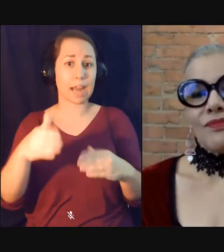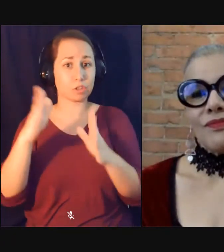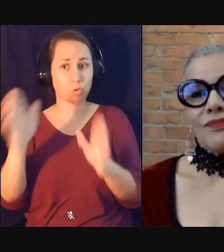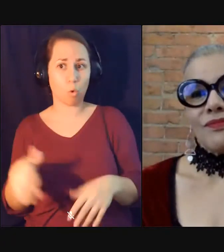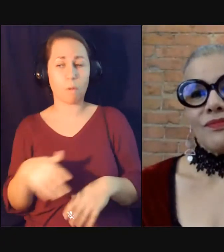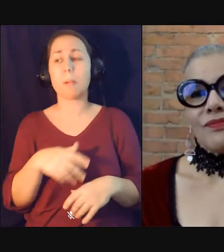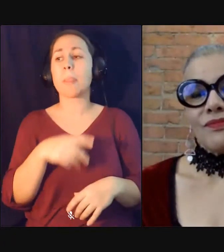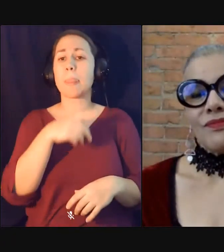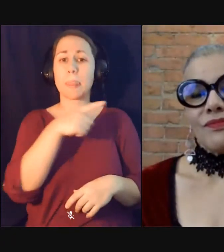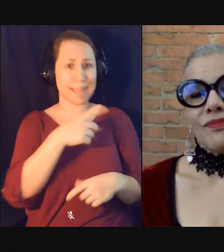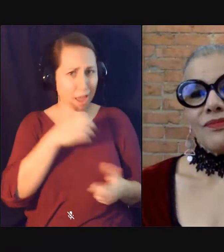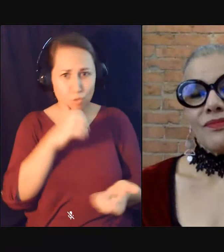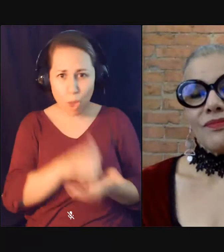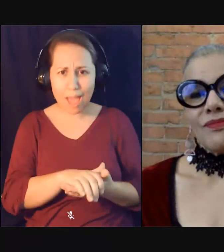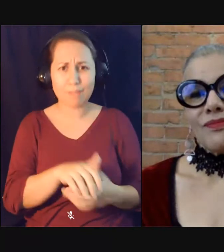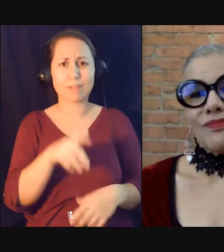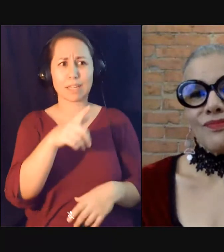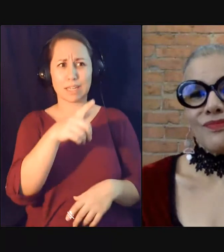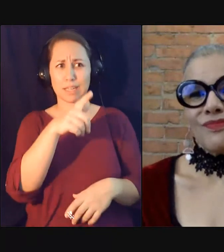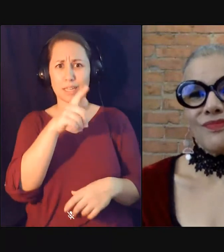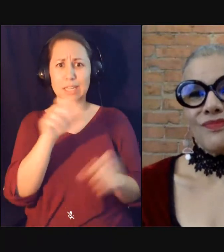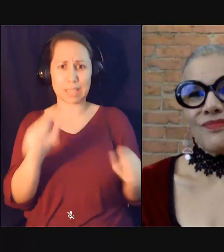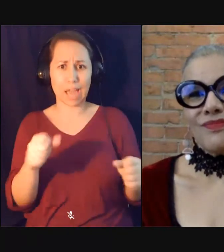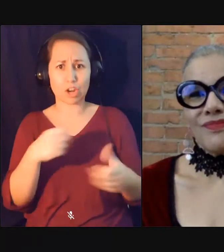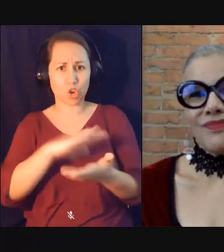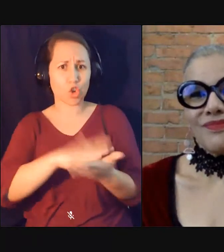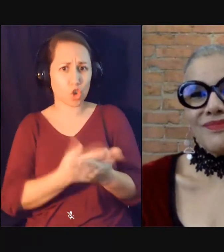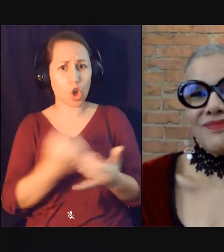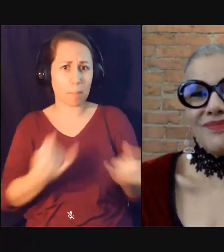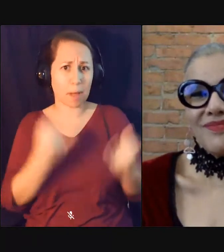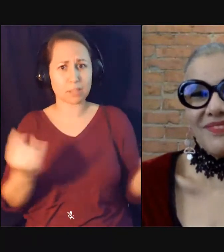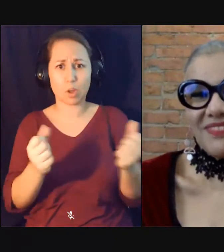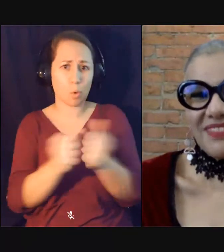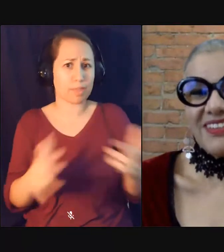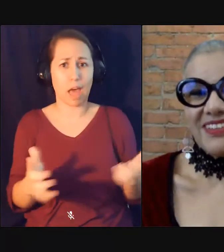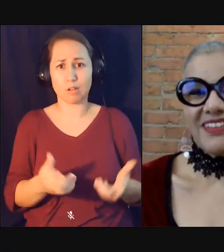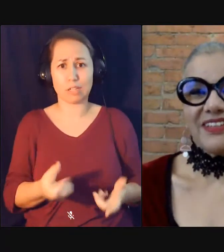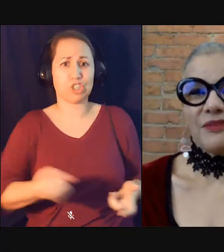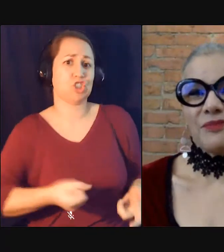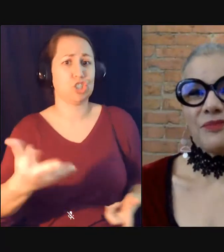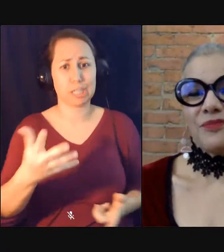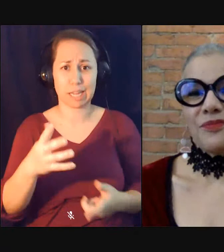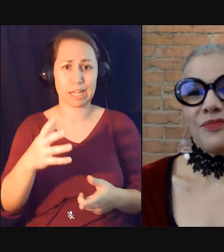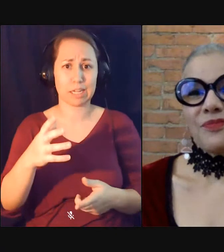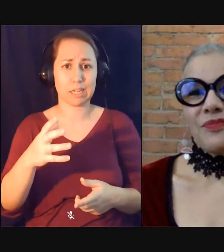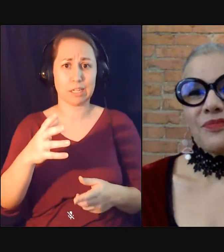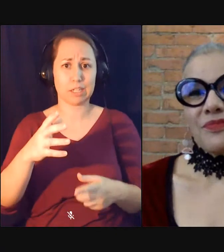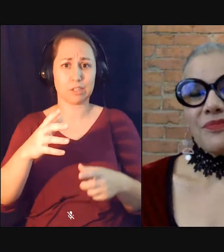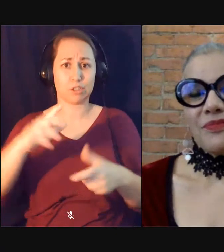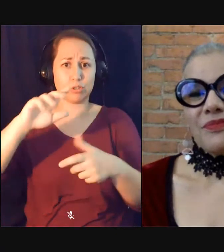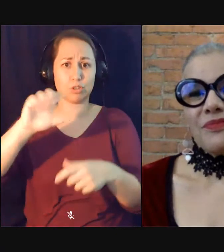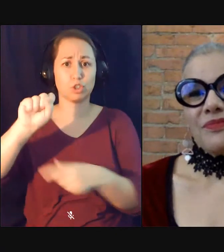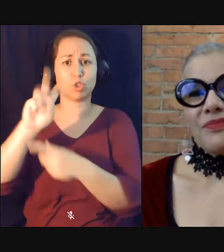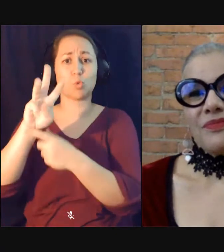and he could like cook pasta without like jizzing a swastika onto the wall while like boiling the water. And the truth is, like,